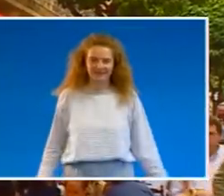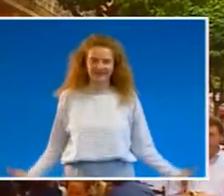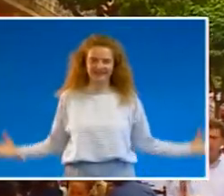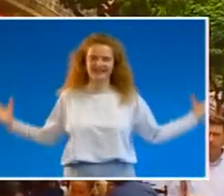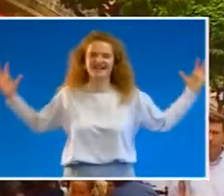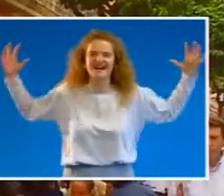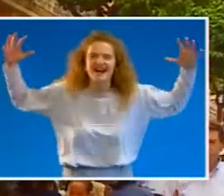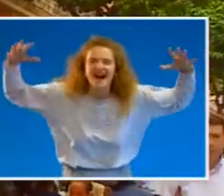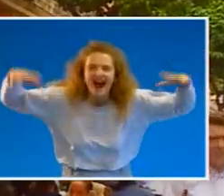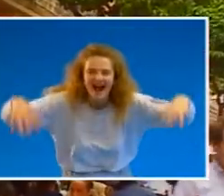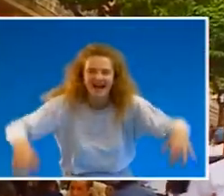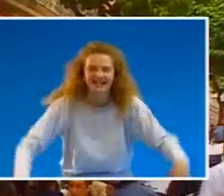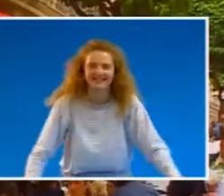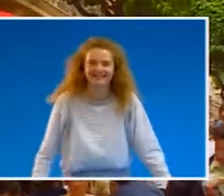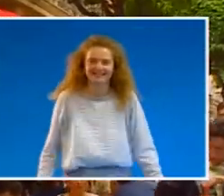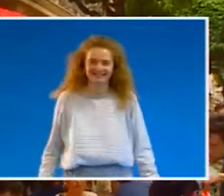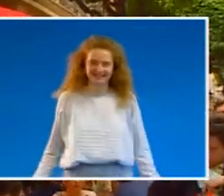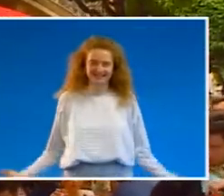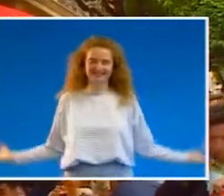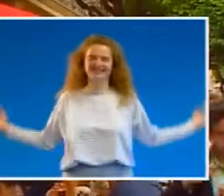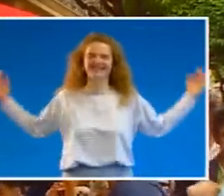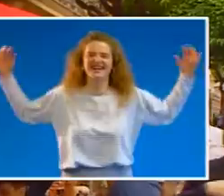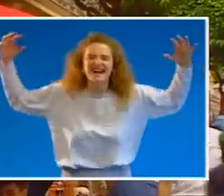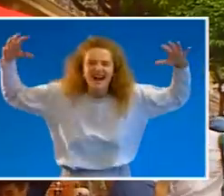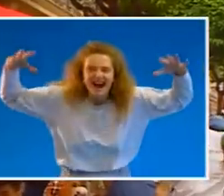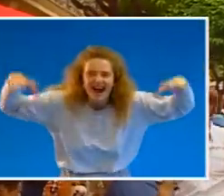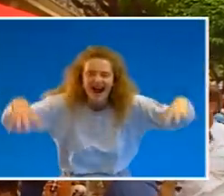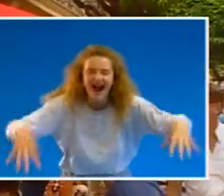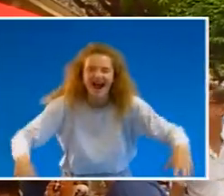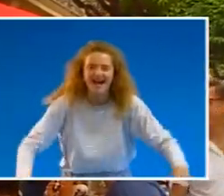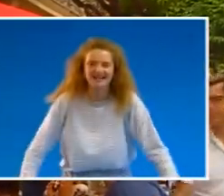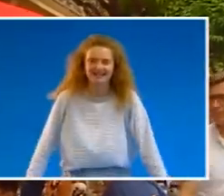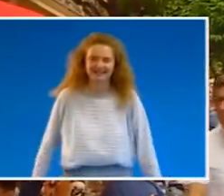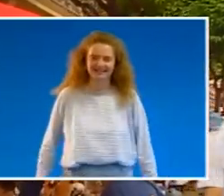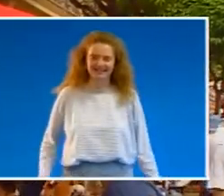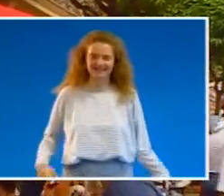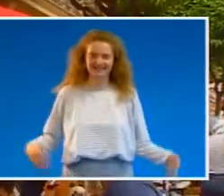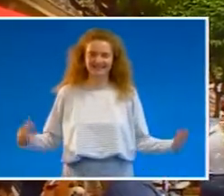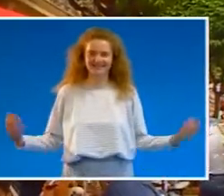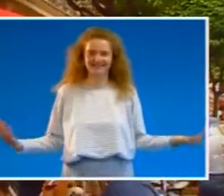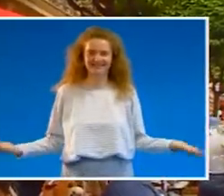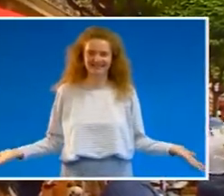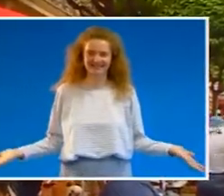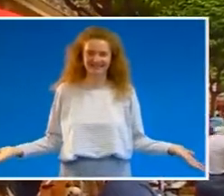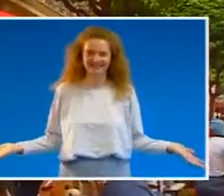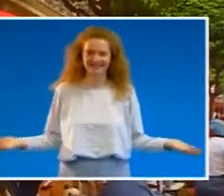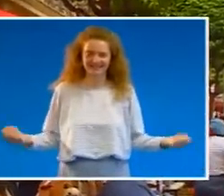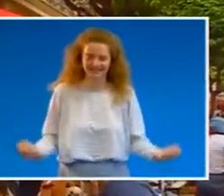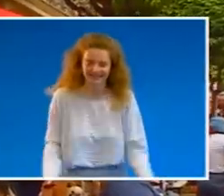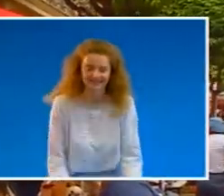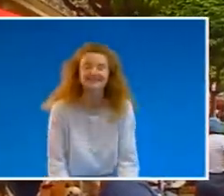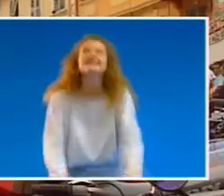He played he was a great big bear. He played he was a great big bear to show that he was